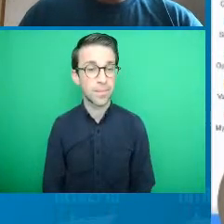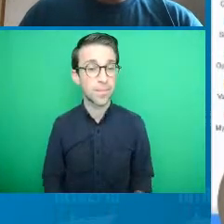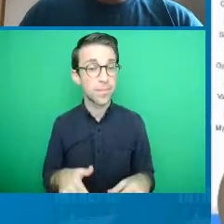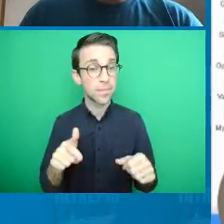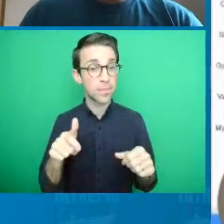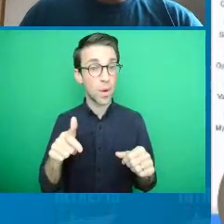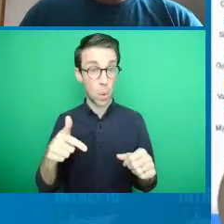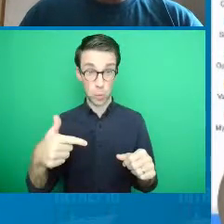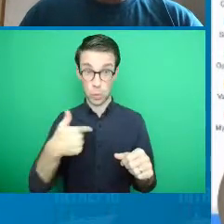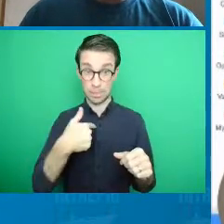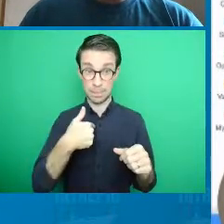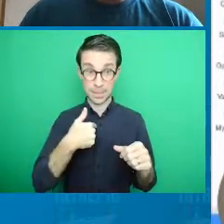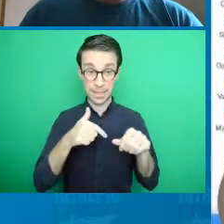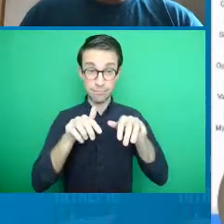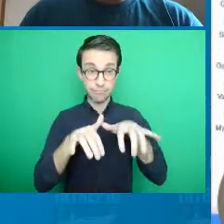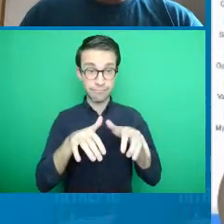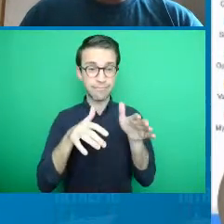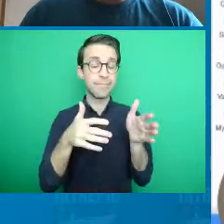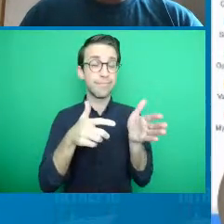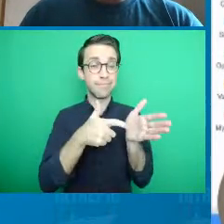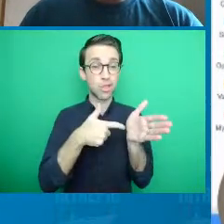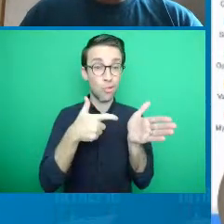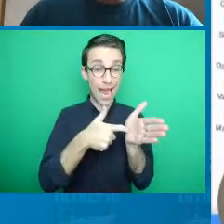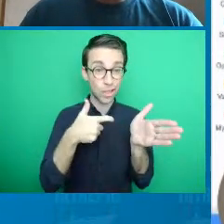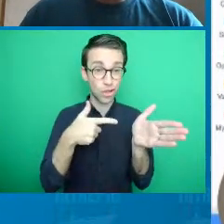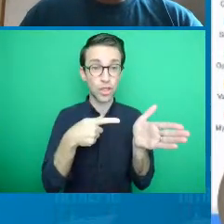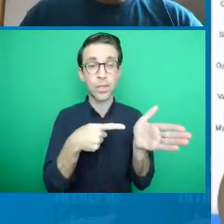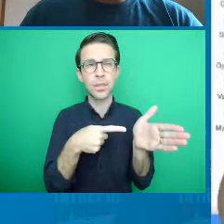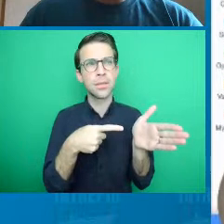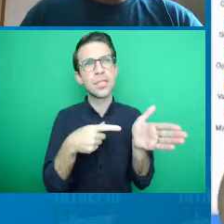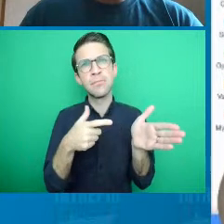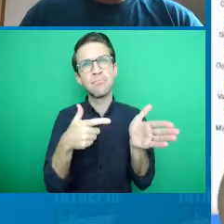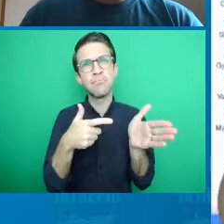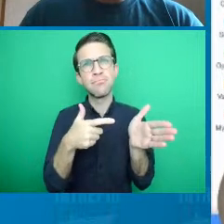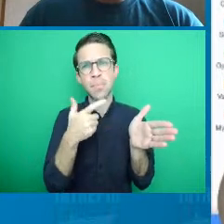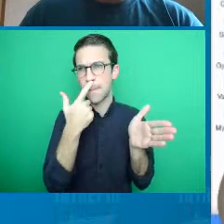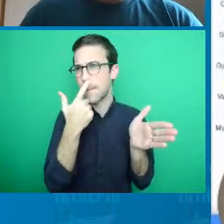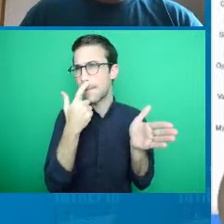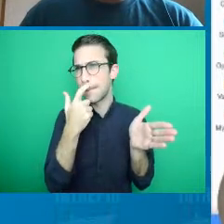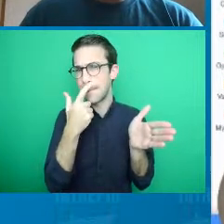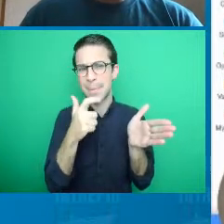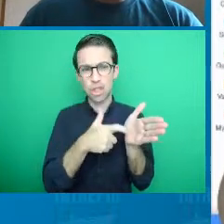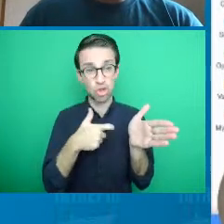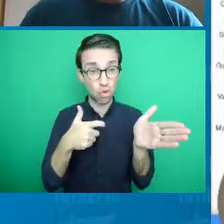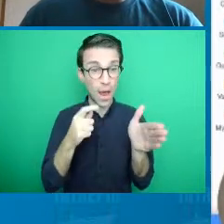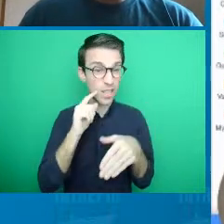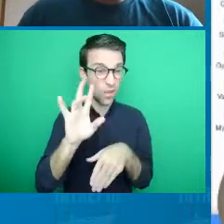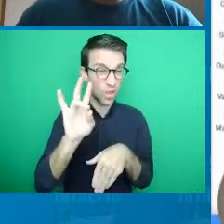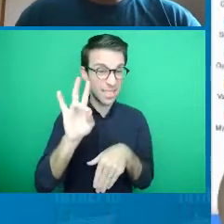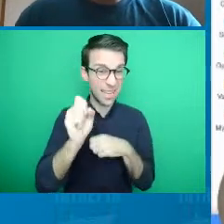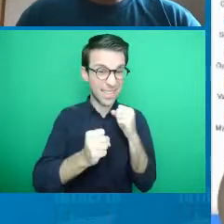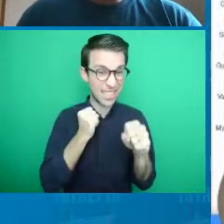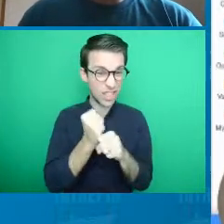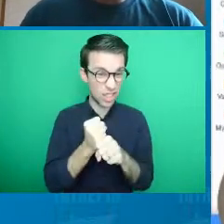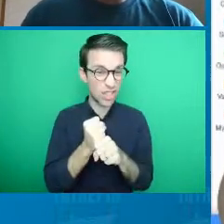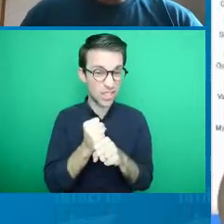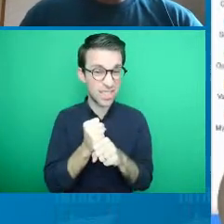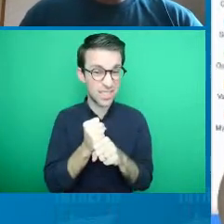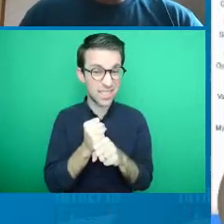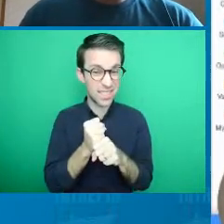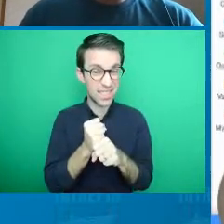I have been doing Scratch, I would say, for 7 years now.